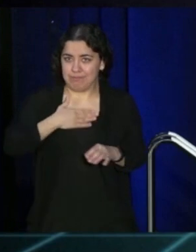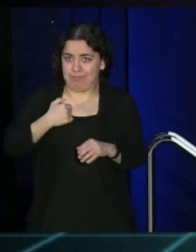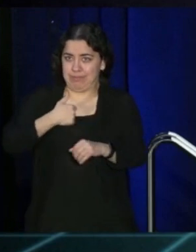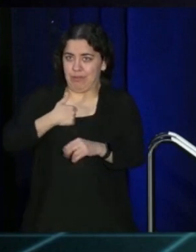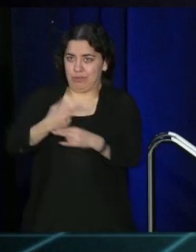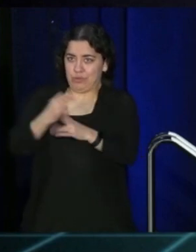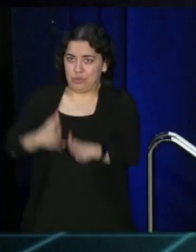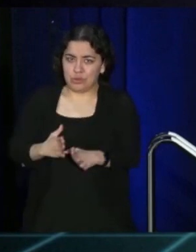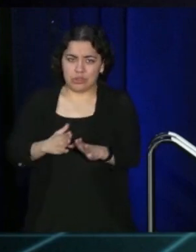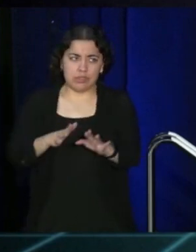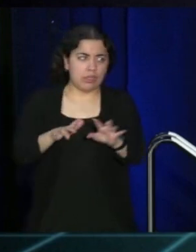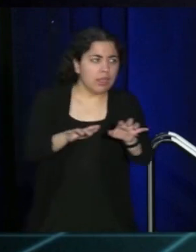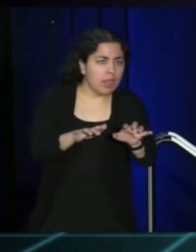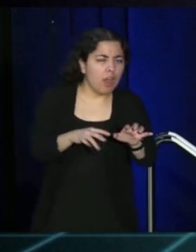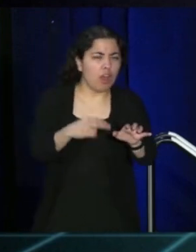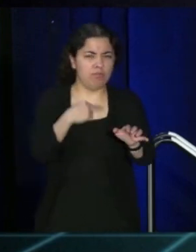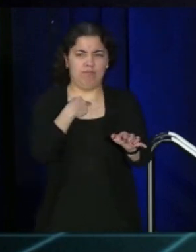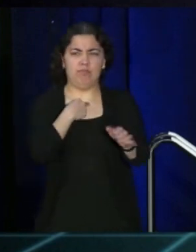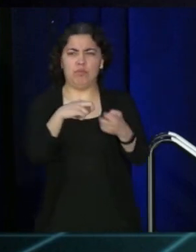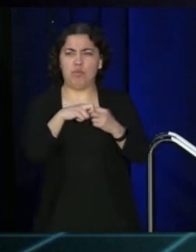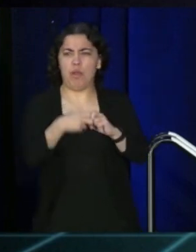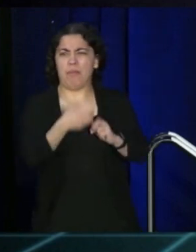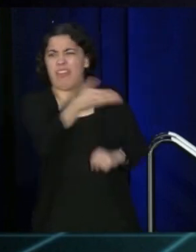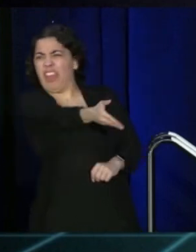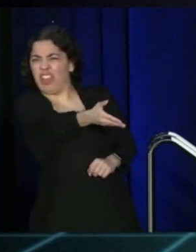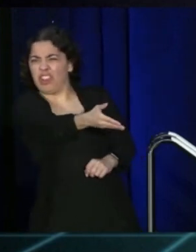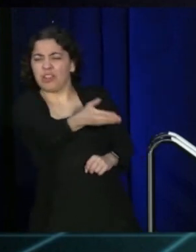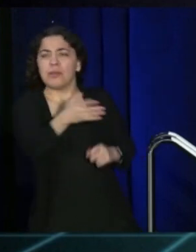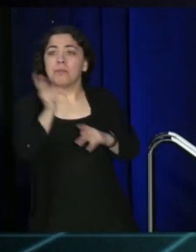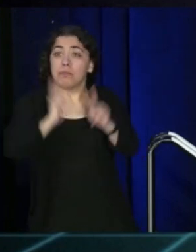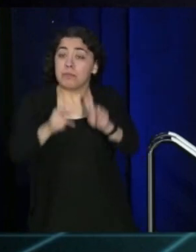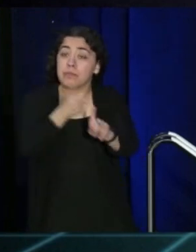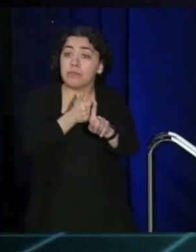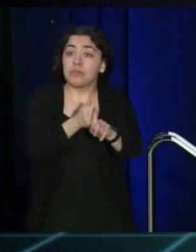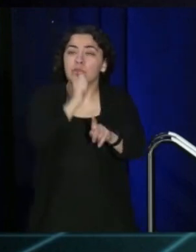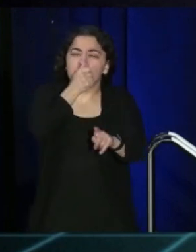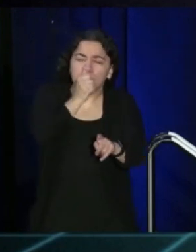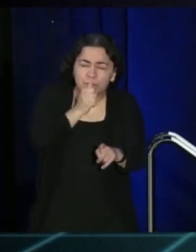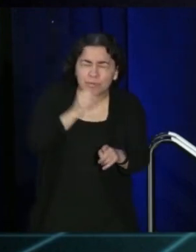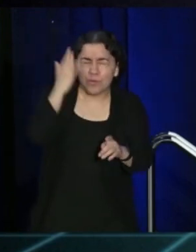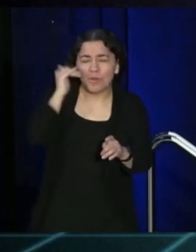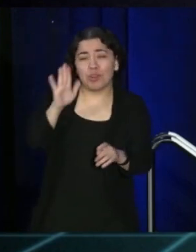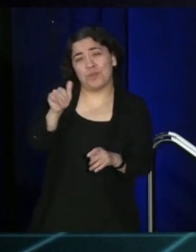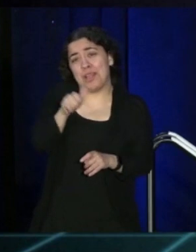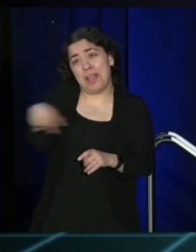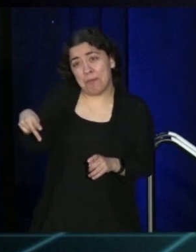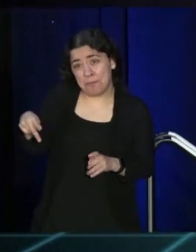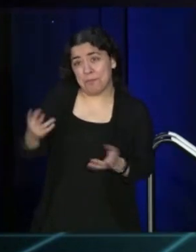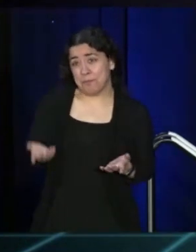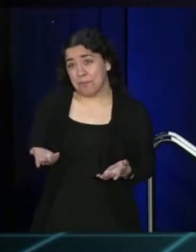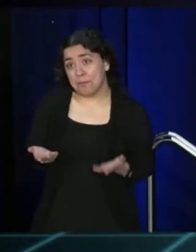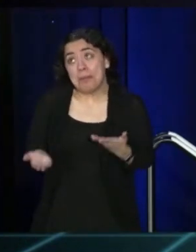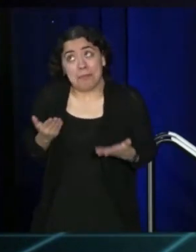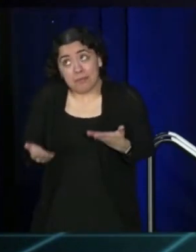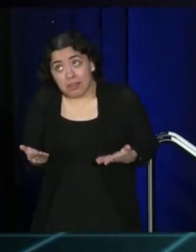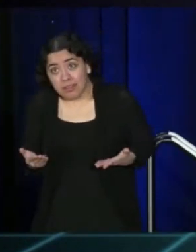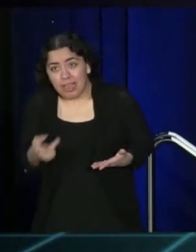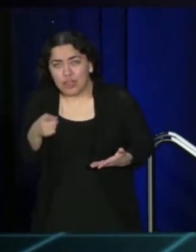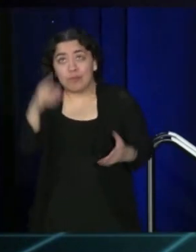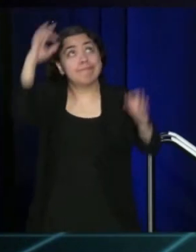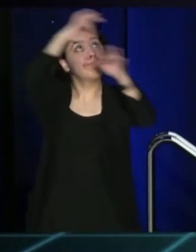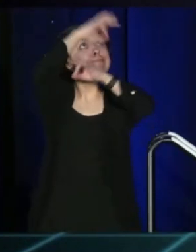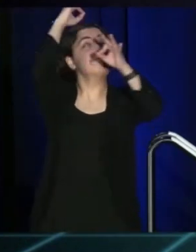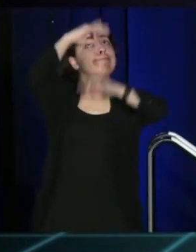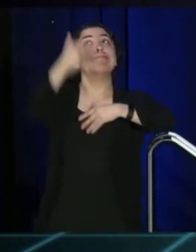problem. So people are suffering at the hands of your app, maybe, and you don't even know.